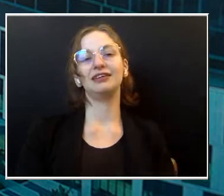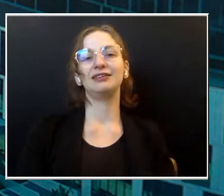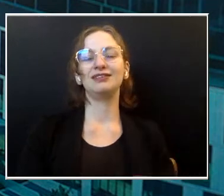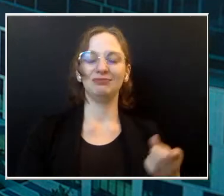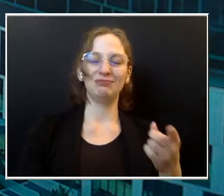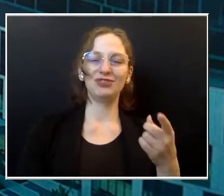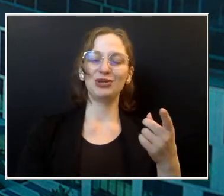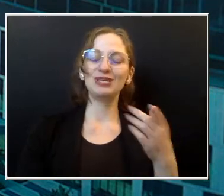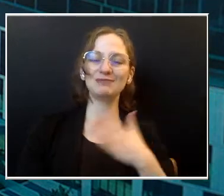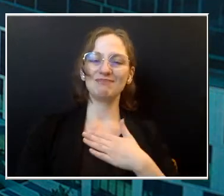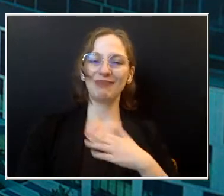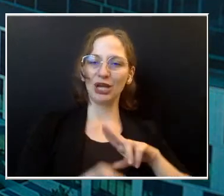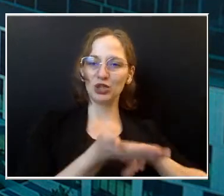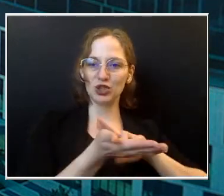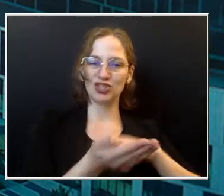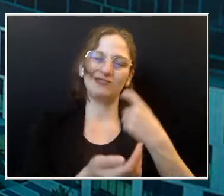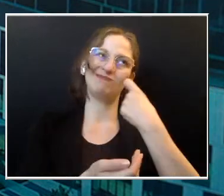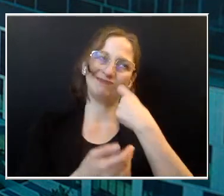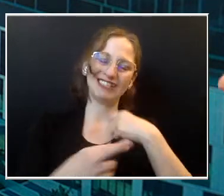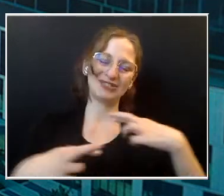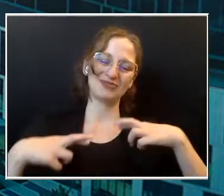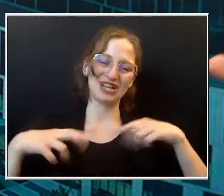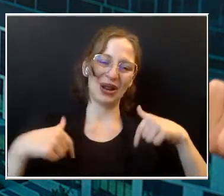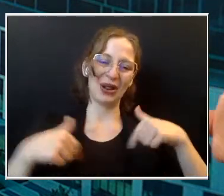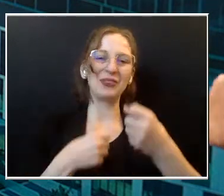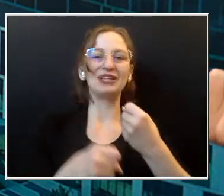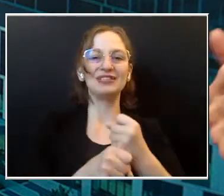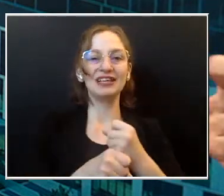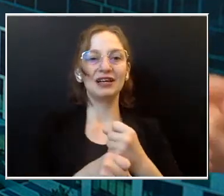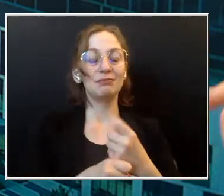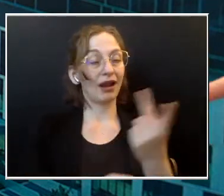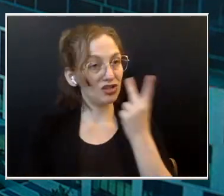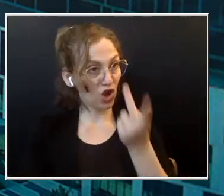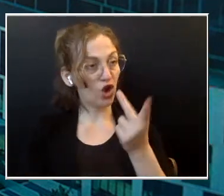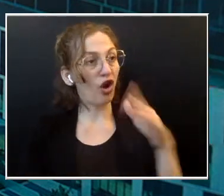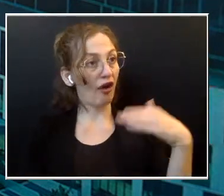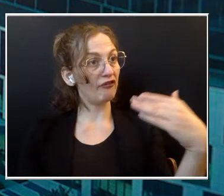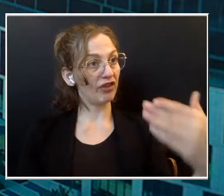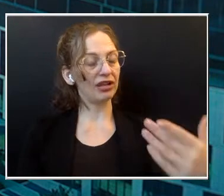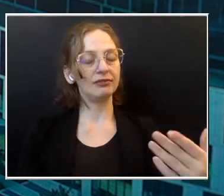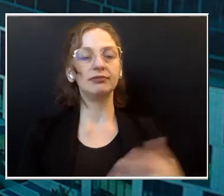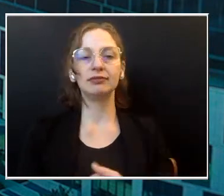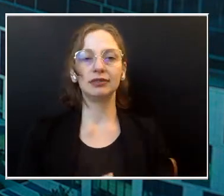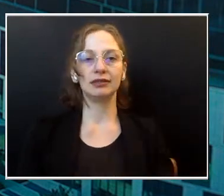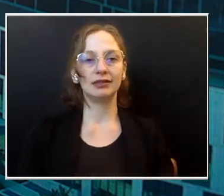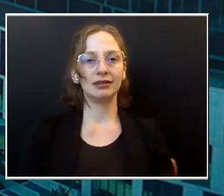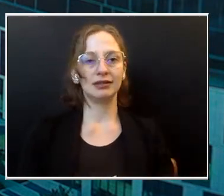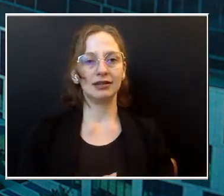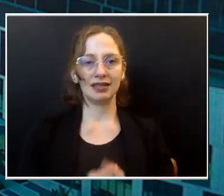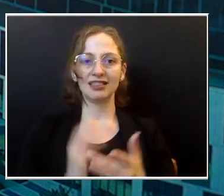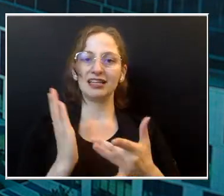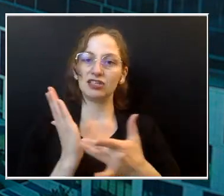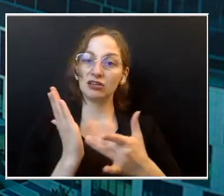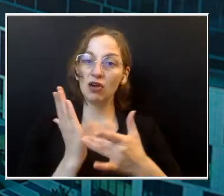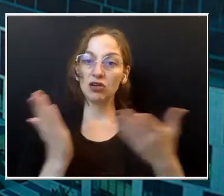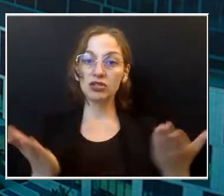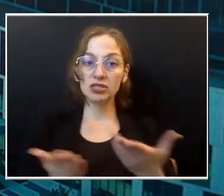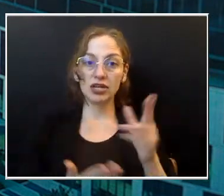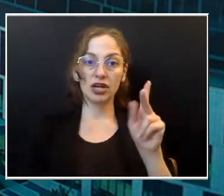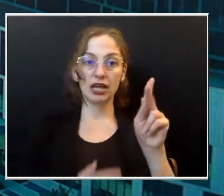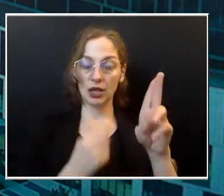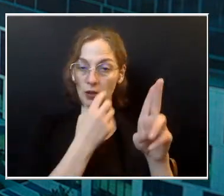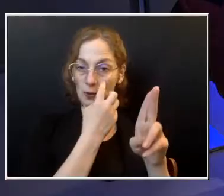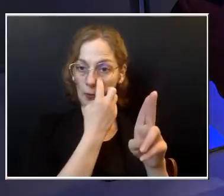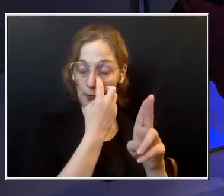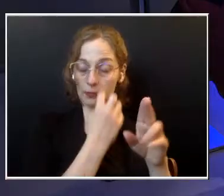saw me regularly. So no, I had no issues. But the technology that they're using here at KU, they can catch it sooner. Right.